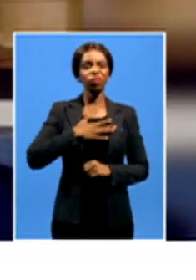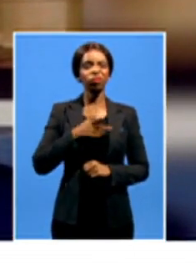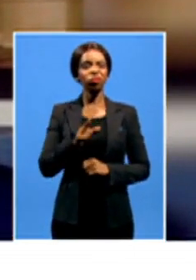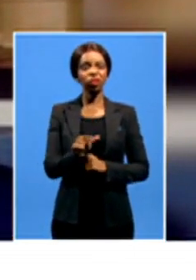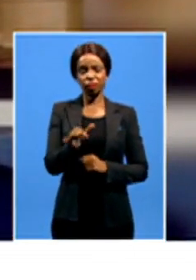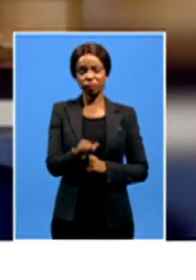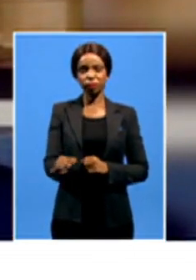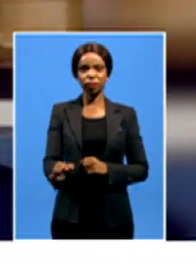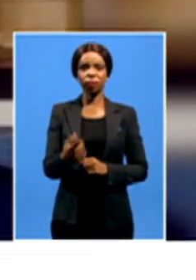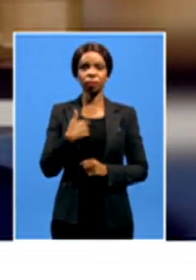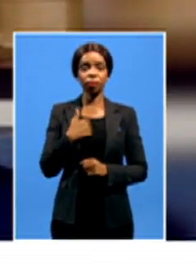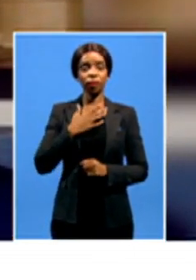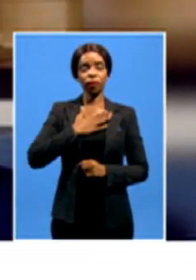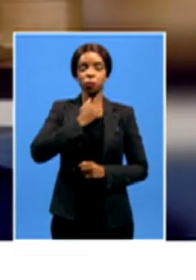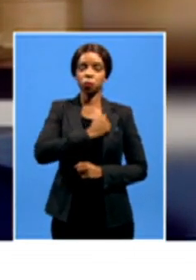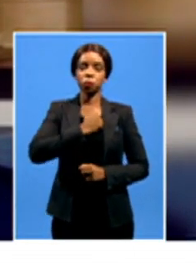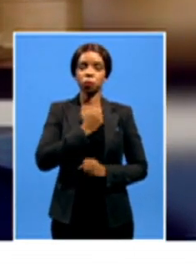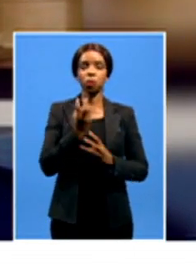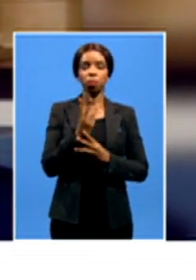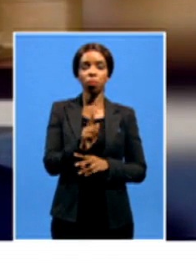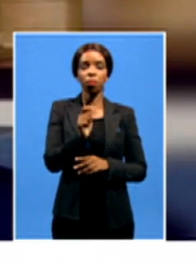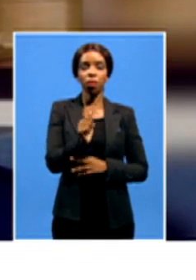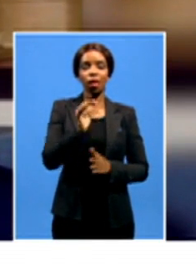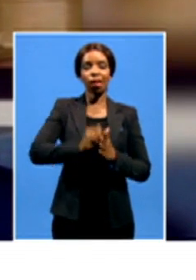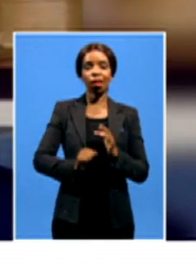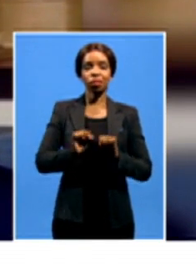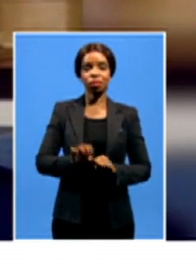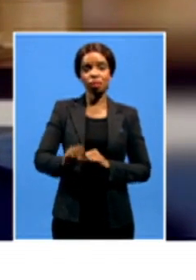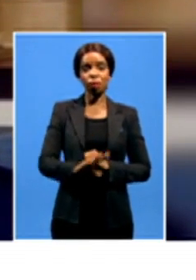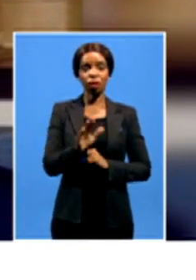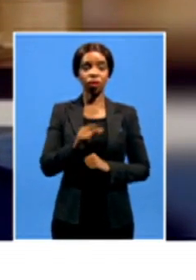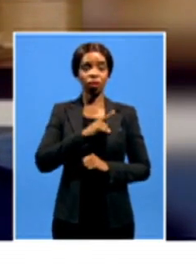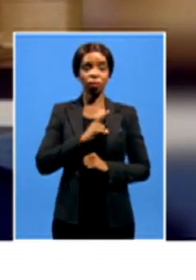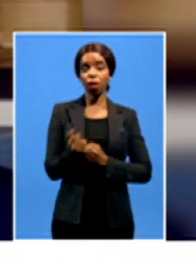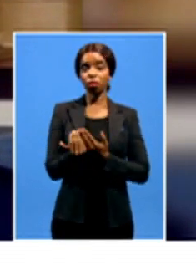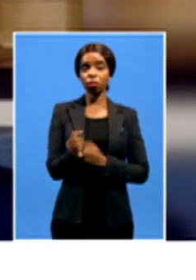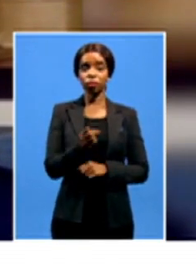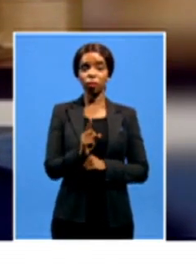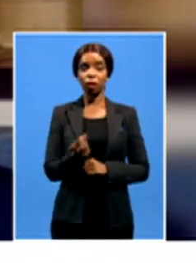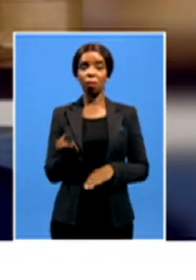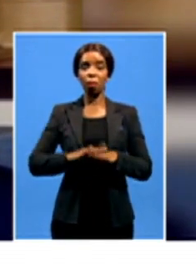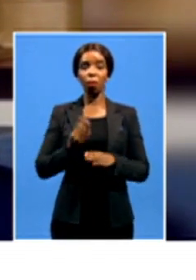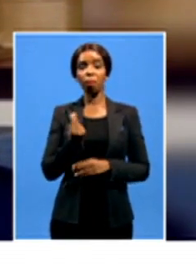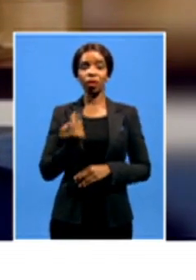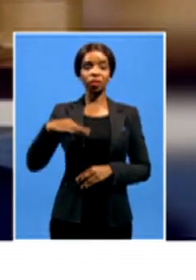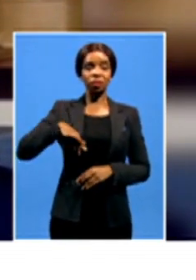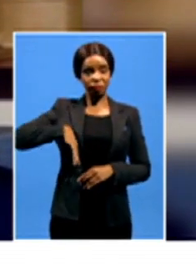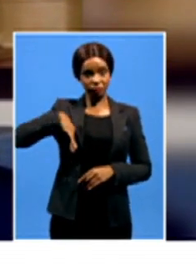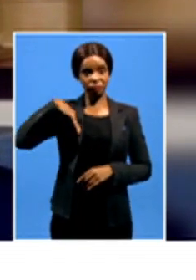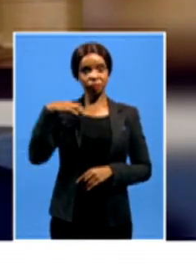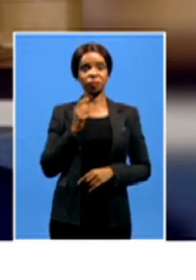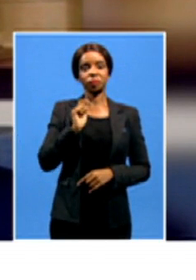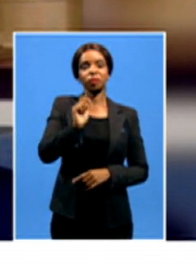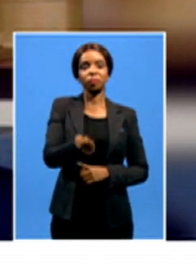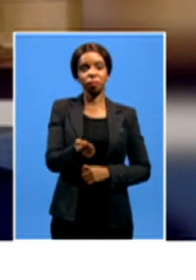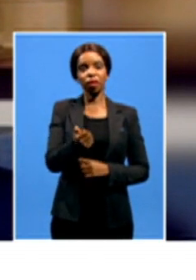also feel sorry for the taxpayers of South Africa. Can they really be expected to put their hands in their pockets and fund a whole lot